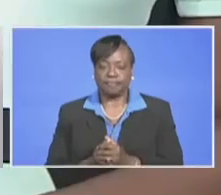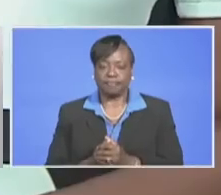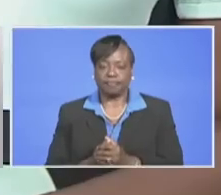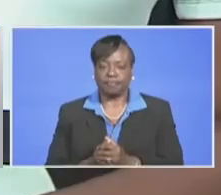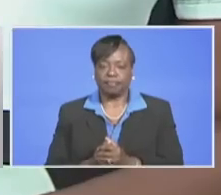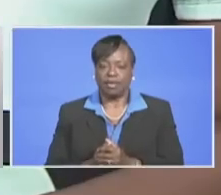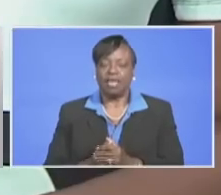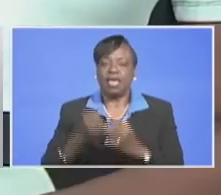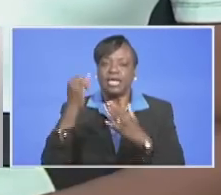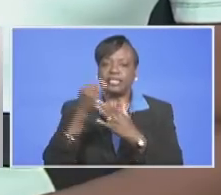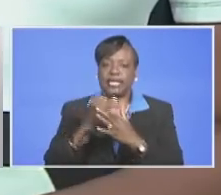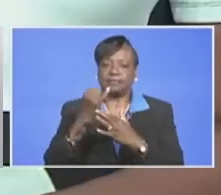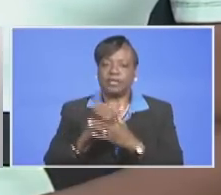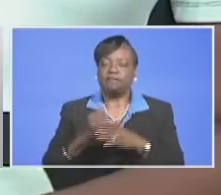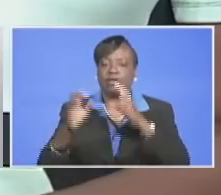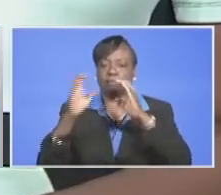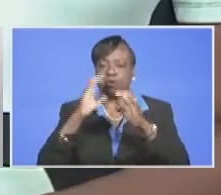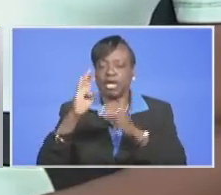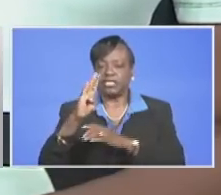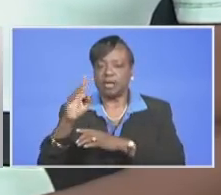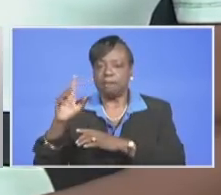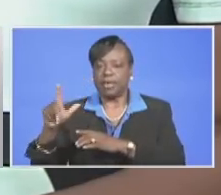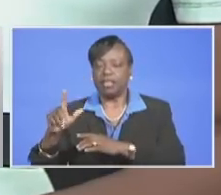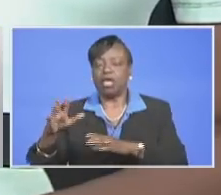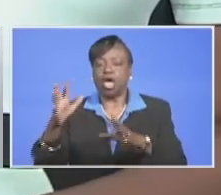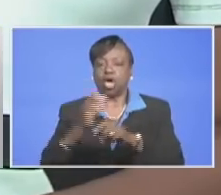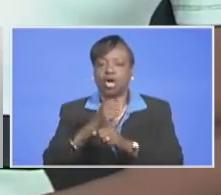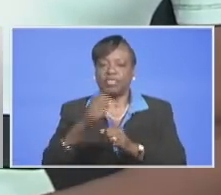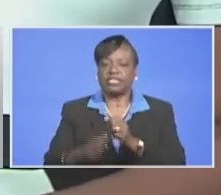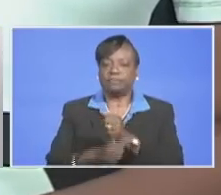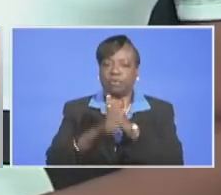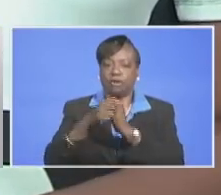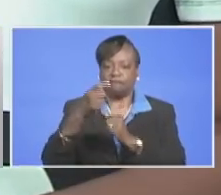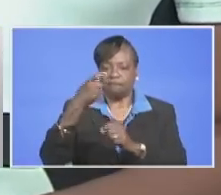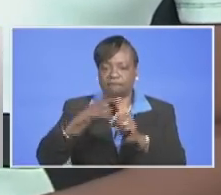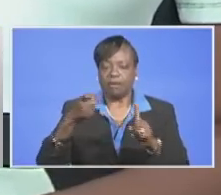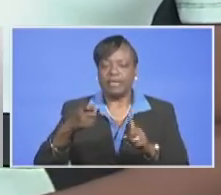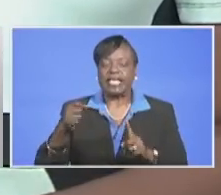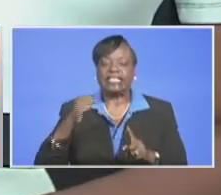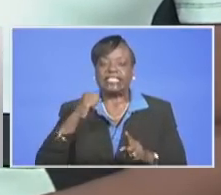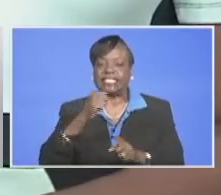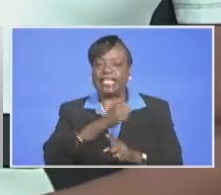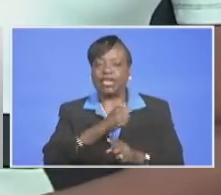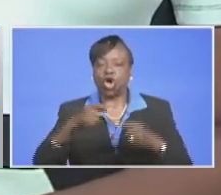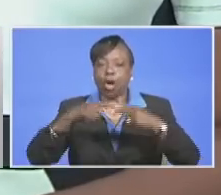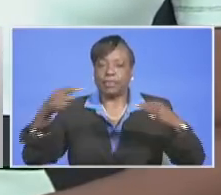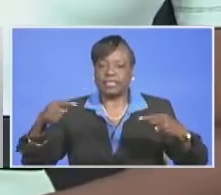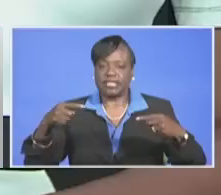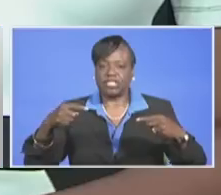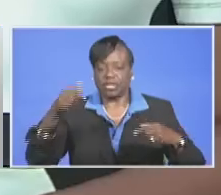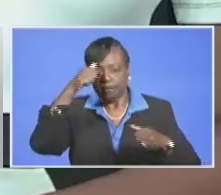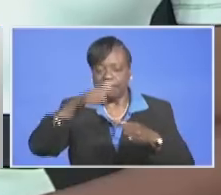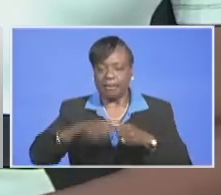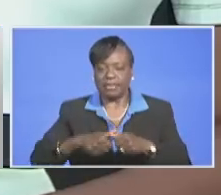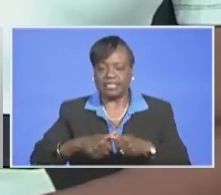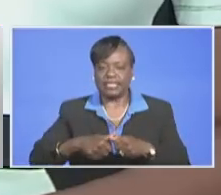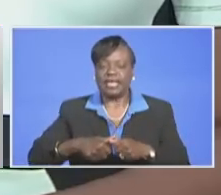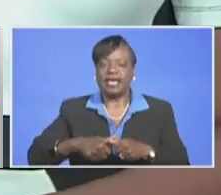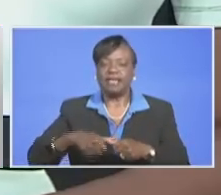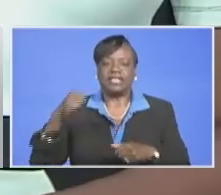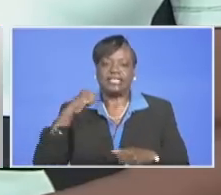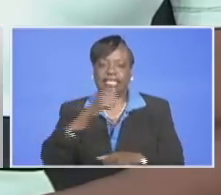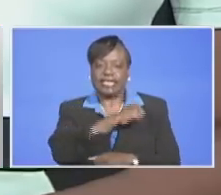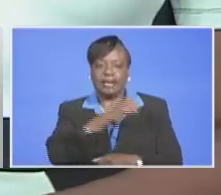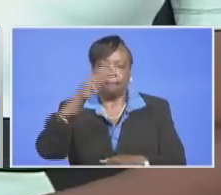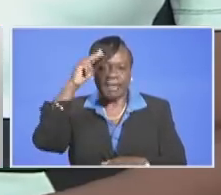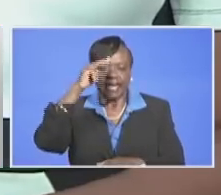The Interception of Communications Bill also got the support of Senate opposition members. Senator the Honourable Dr. Michael Darville pointed out that in opposition,